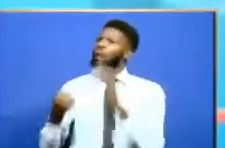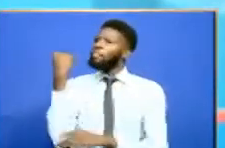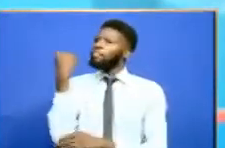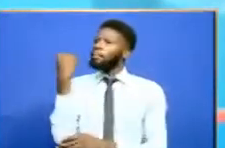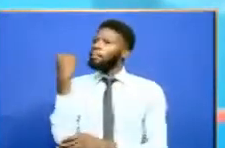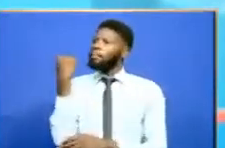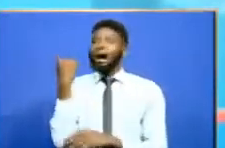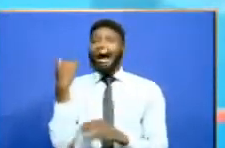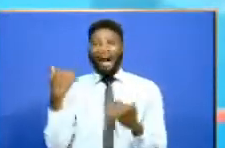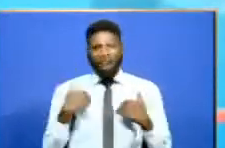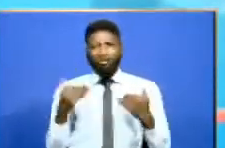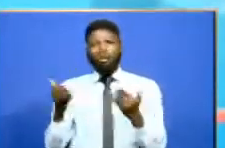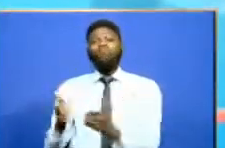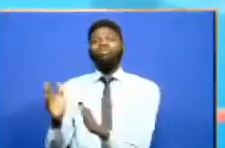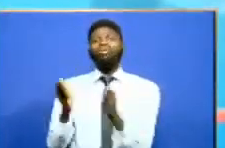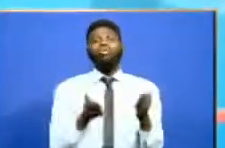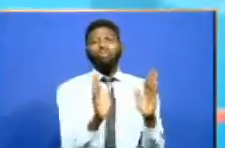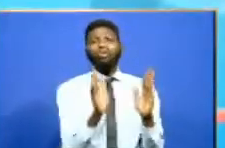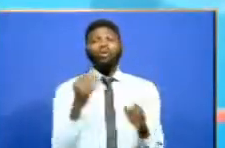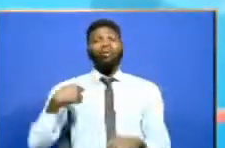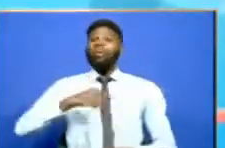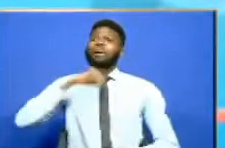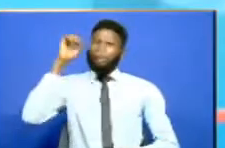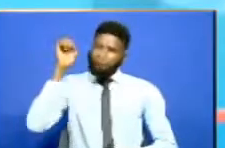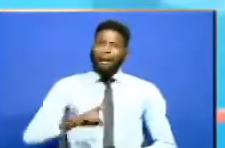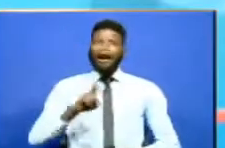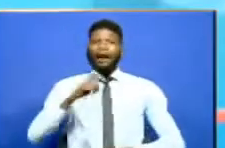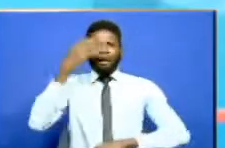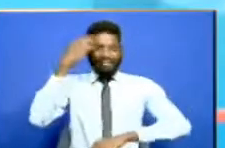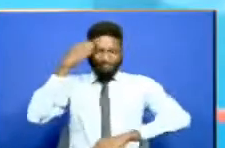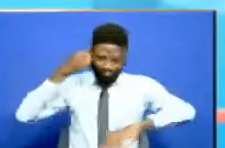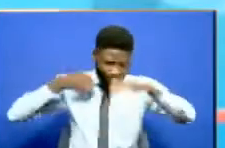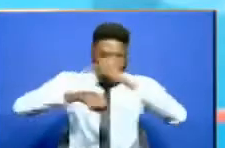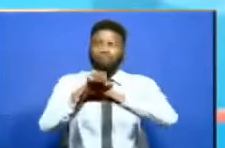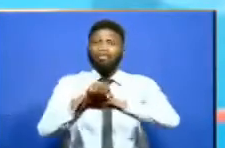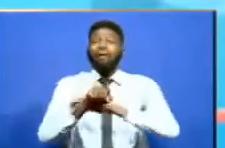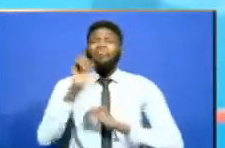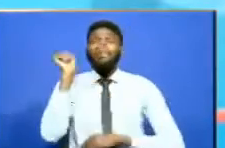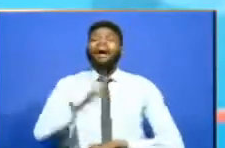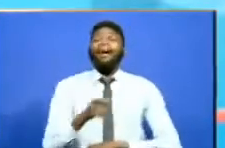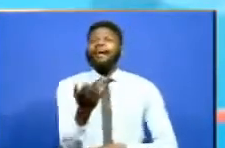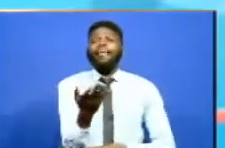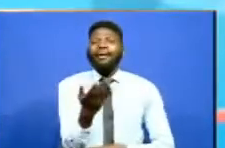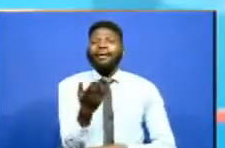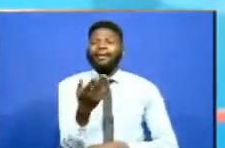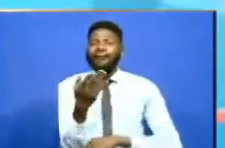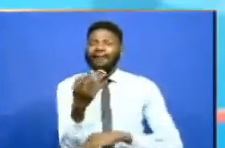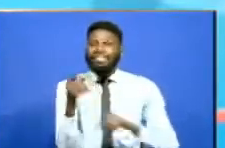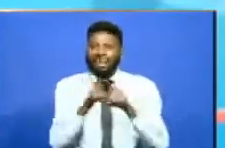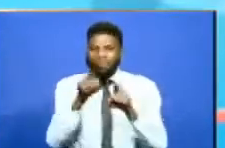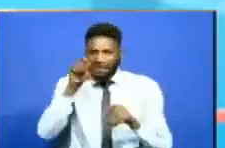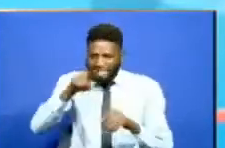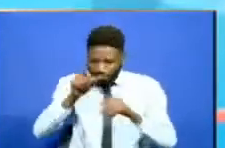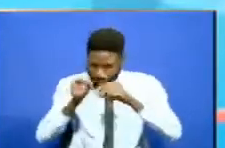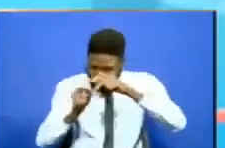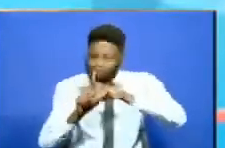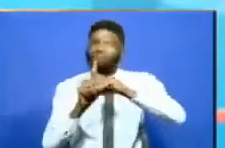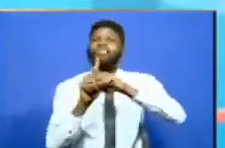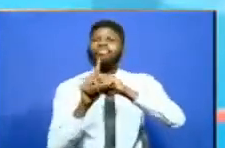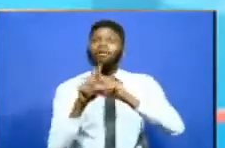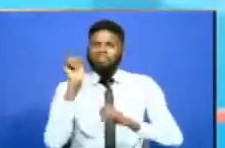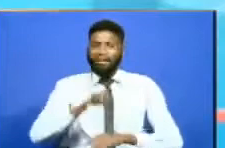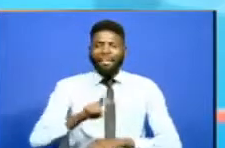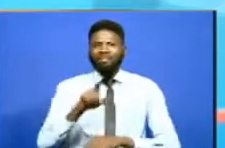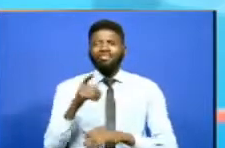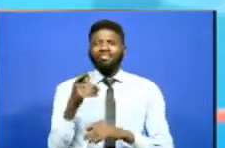have to show up ourselves. You know, force yourself through the soil like a germinating seed. Don't just sit there. Do things. All